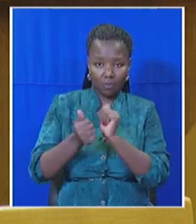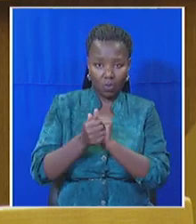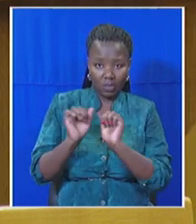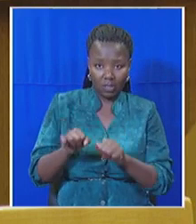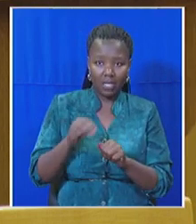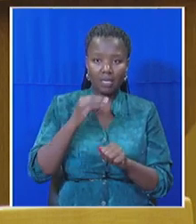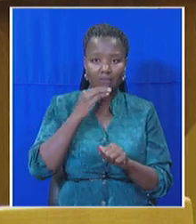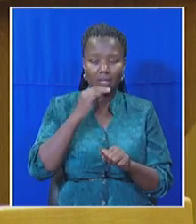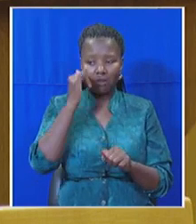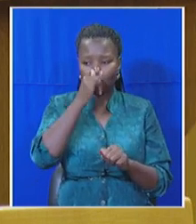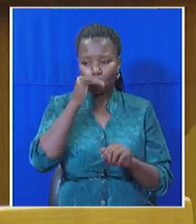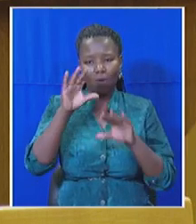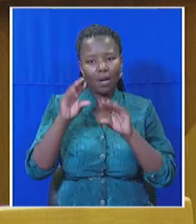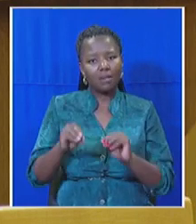crime.